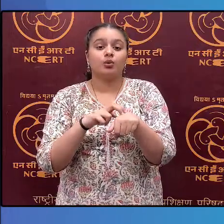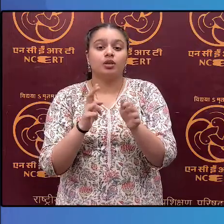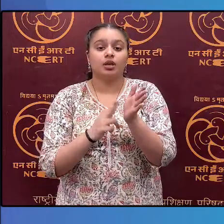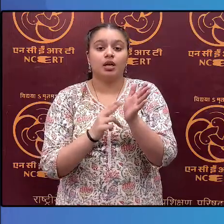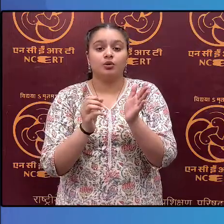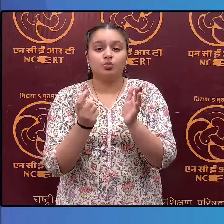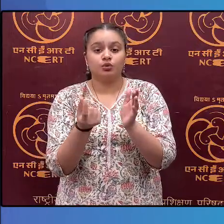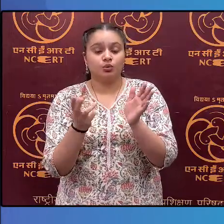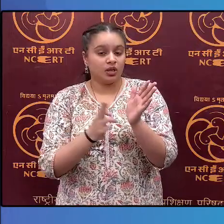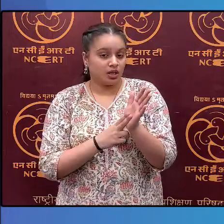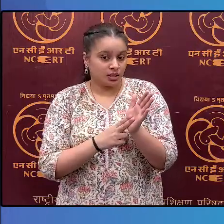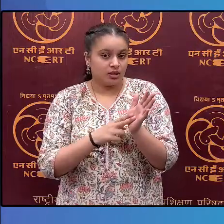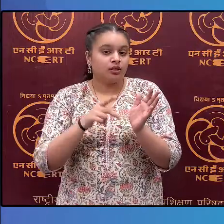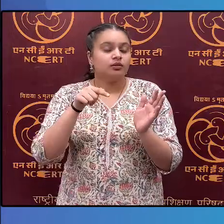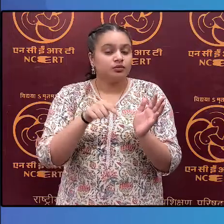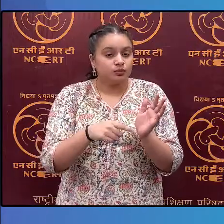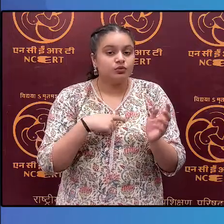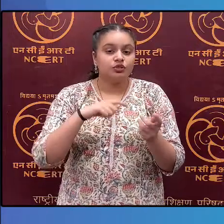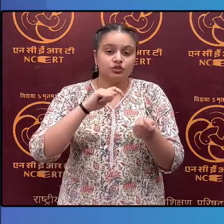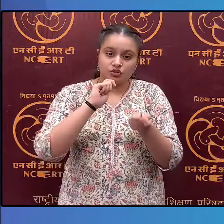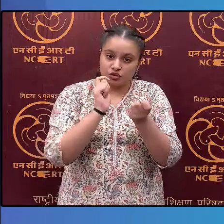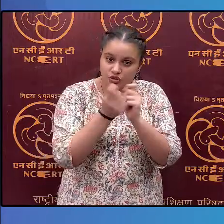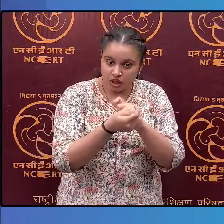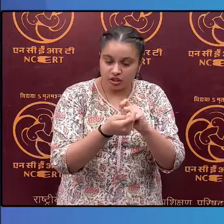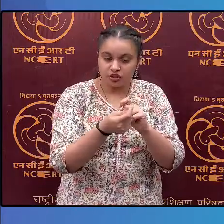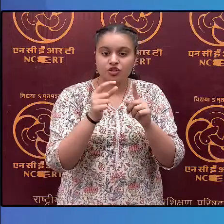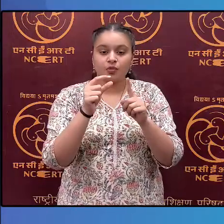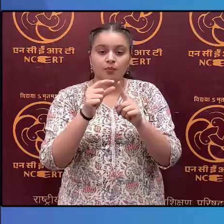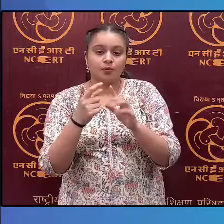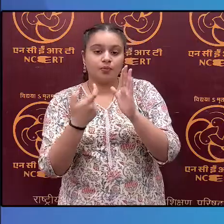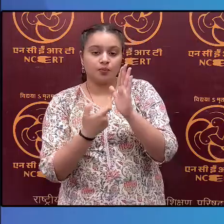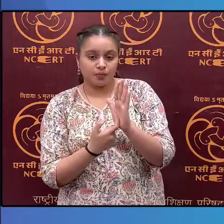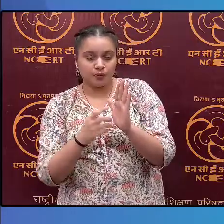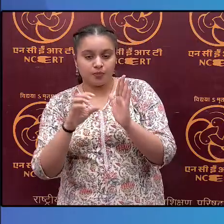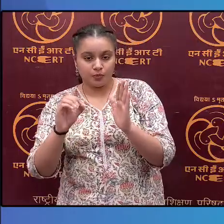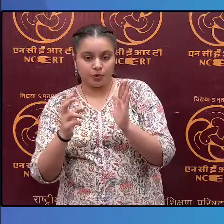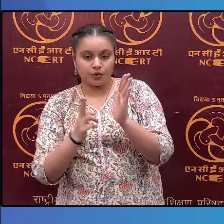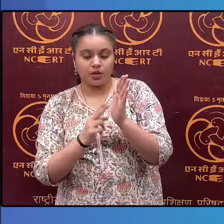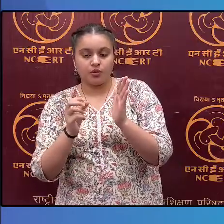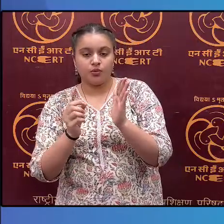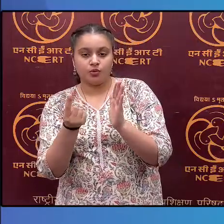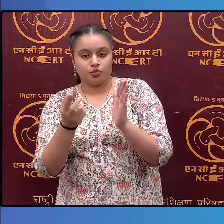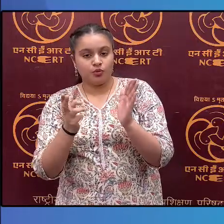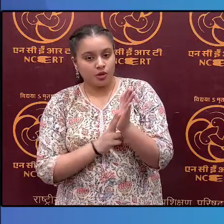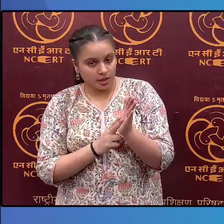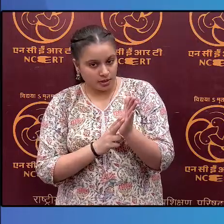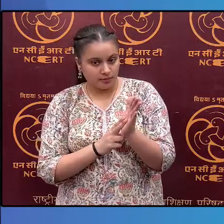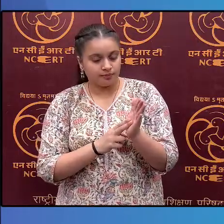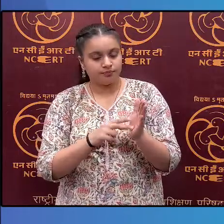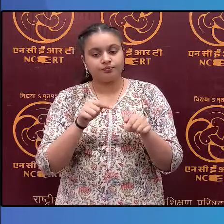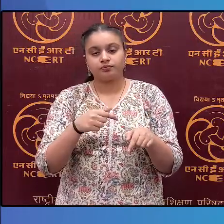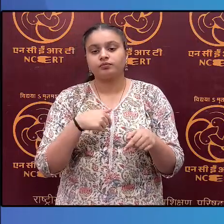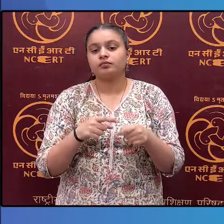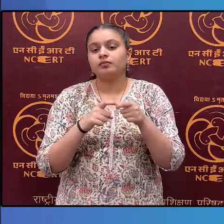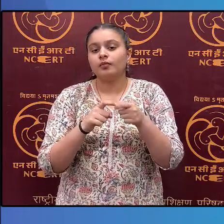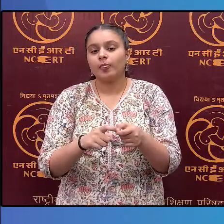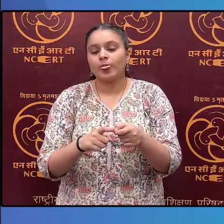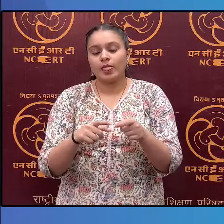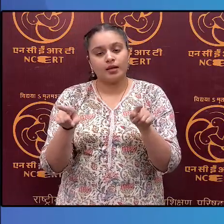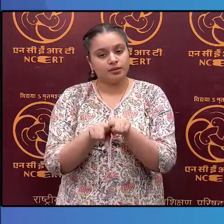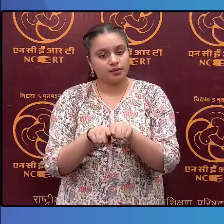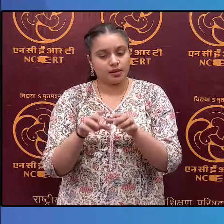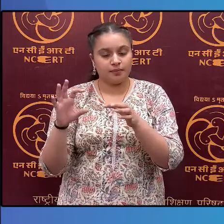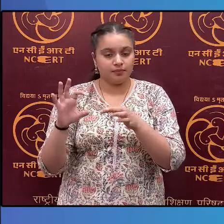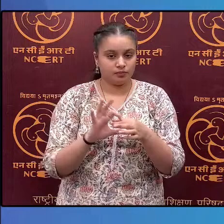word. We can change that noun with pronoun. So the next activity that we have is according to this only.